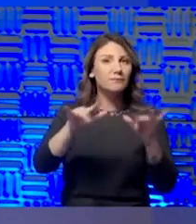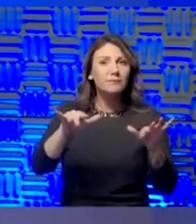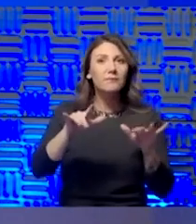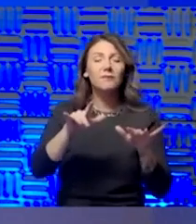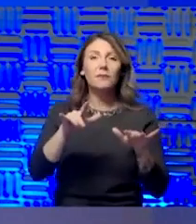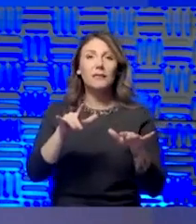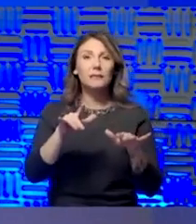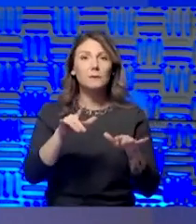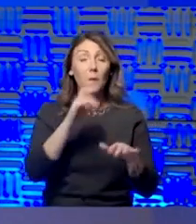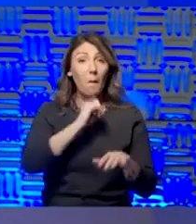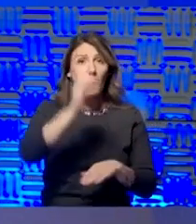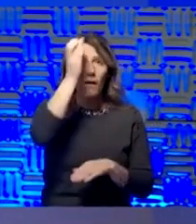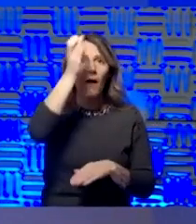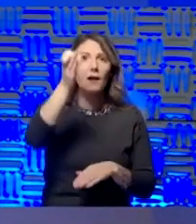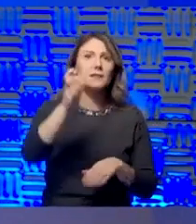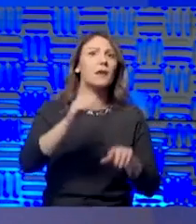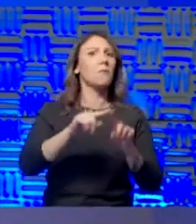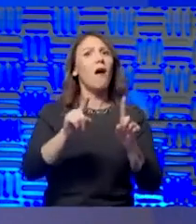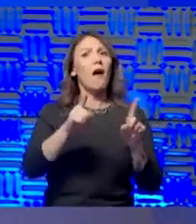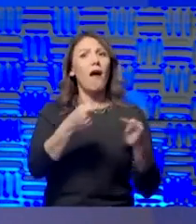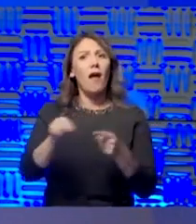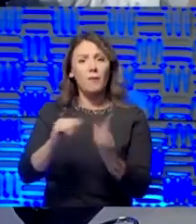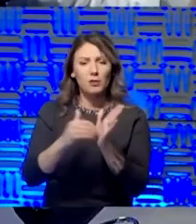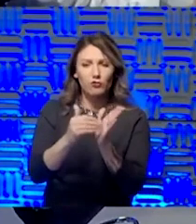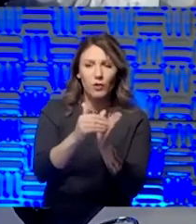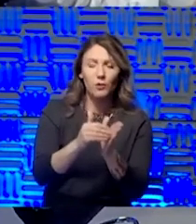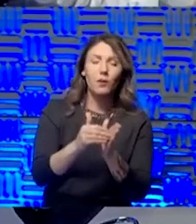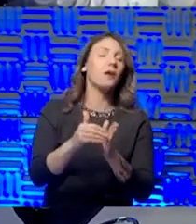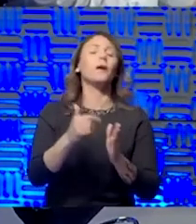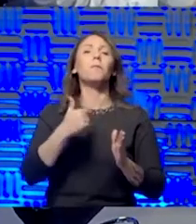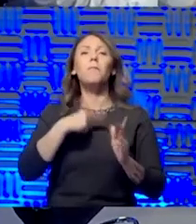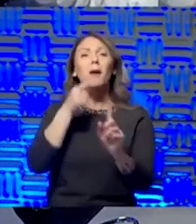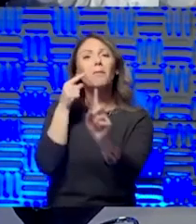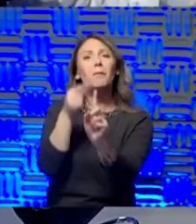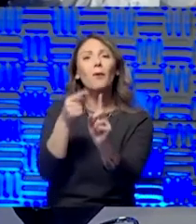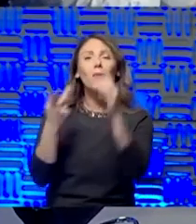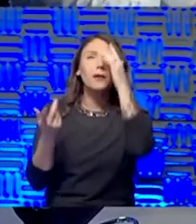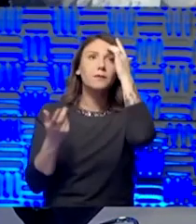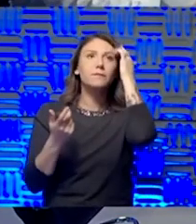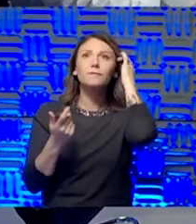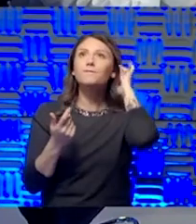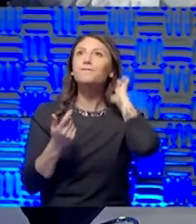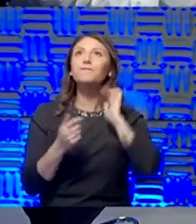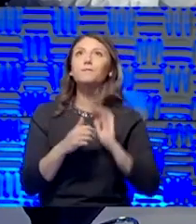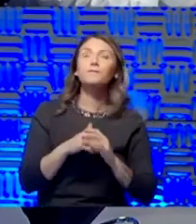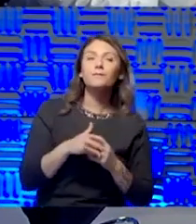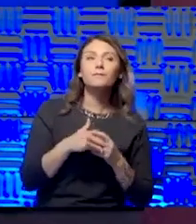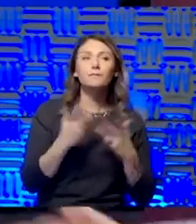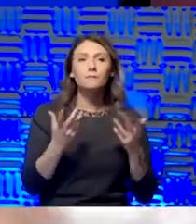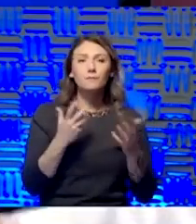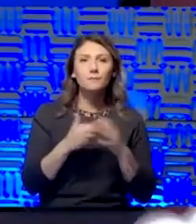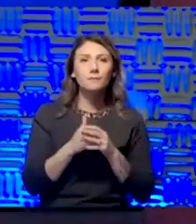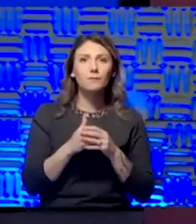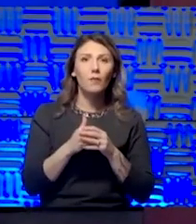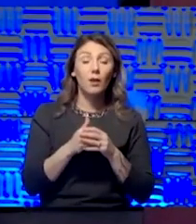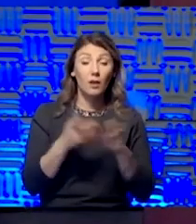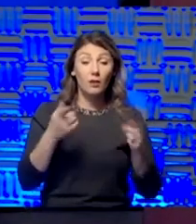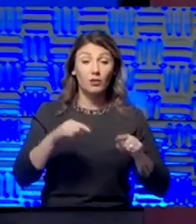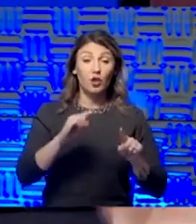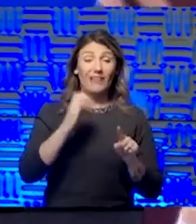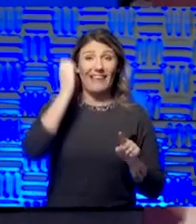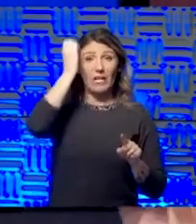frequently around the nation. And my point of being around is that I think this isn't even in times in Europe